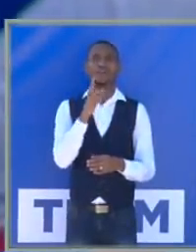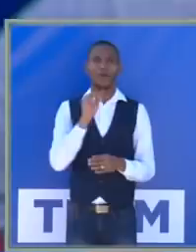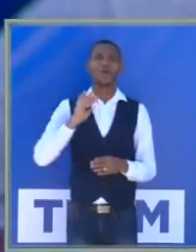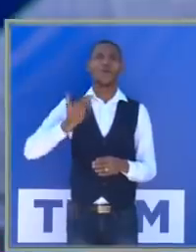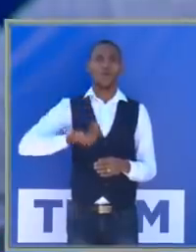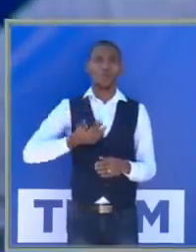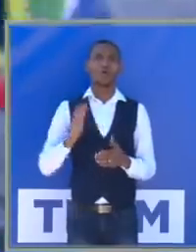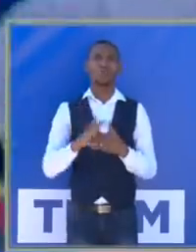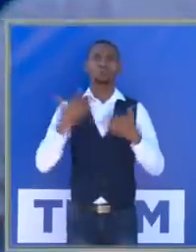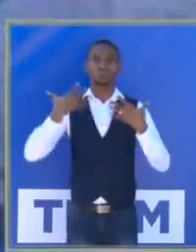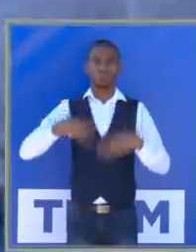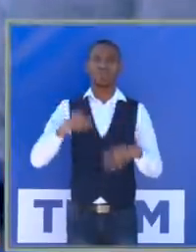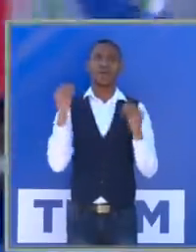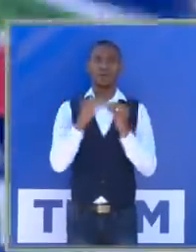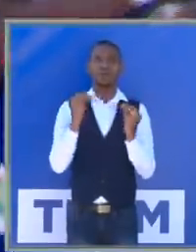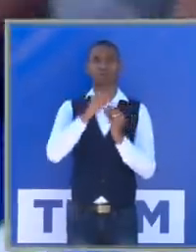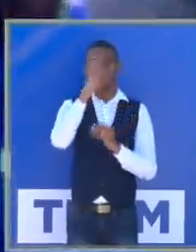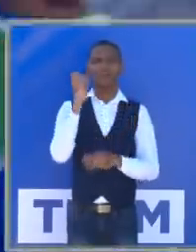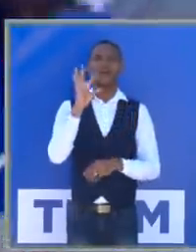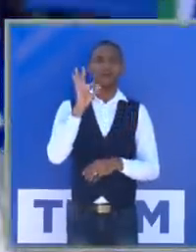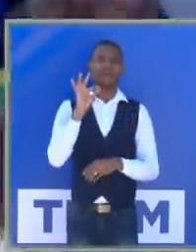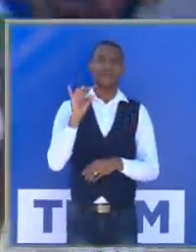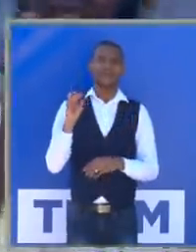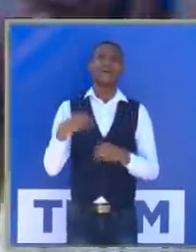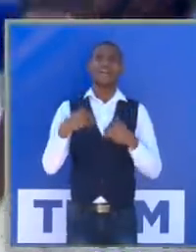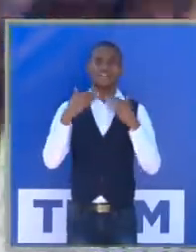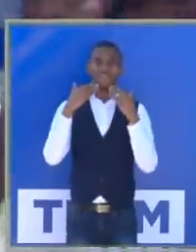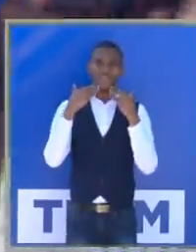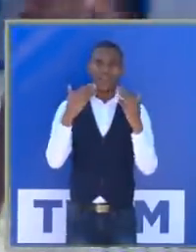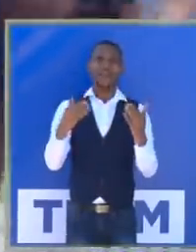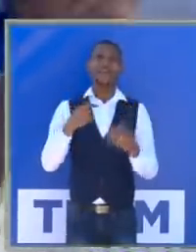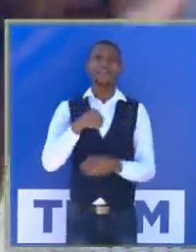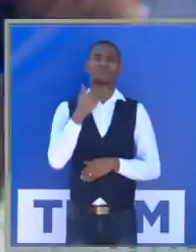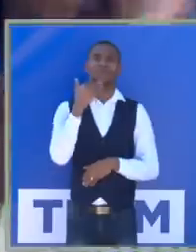put on their blue t-shirts every day. And